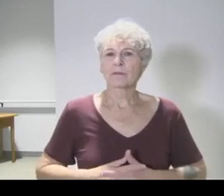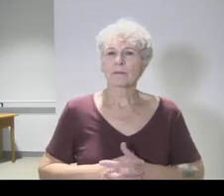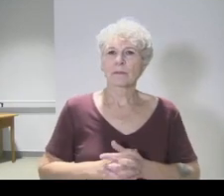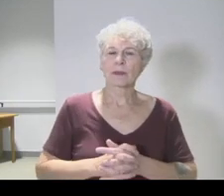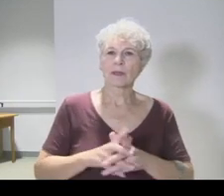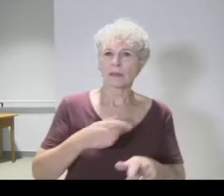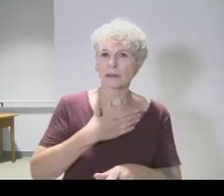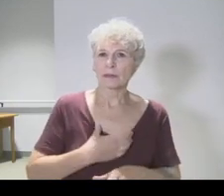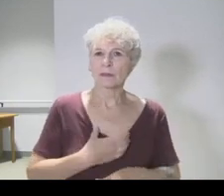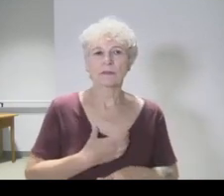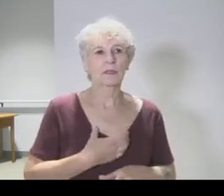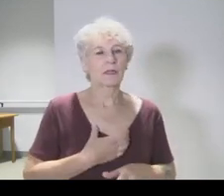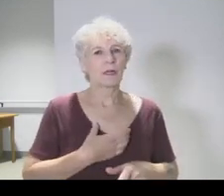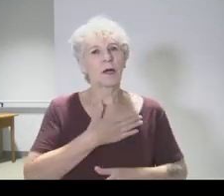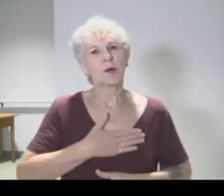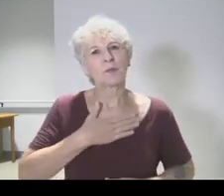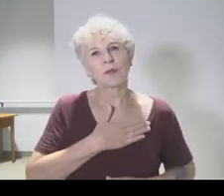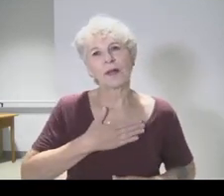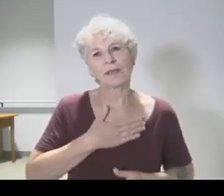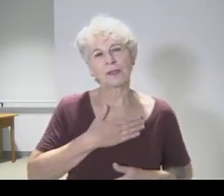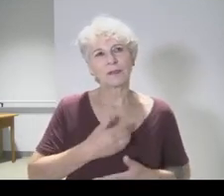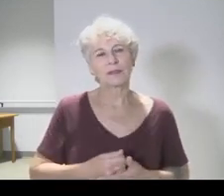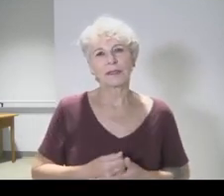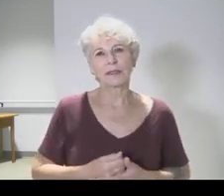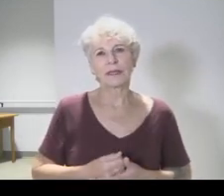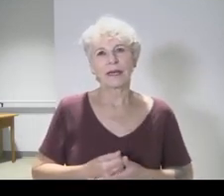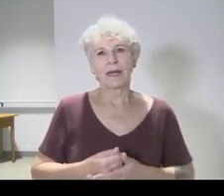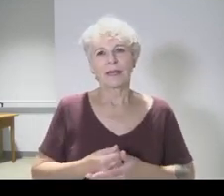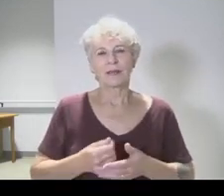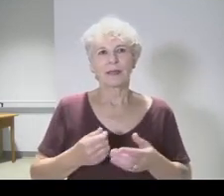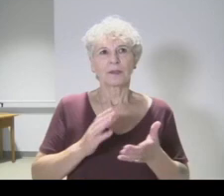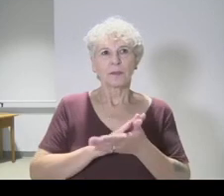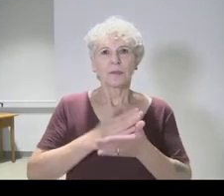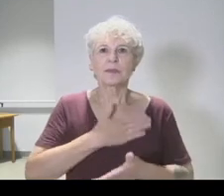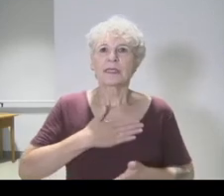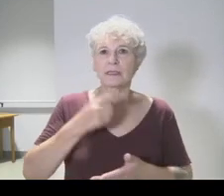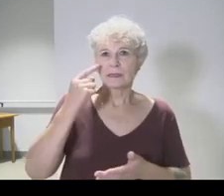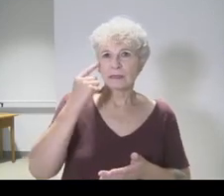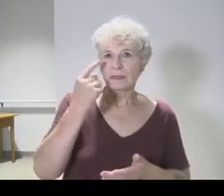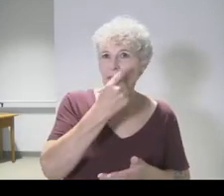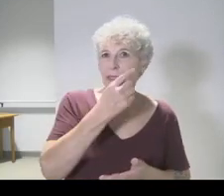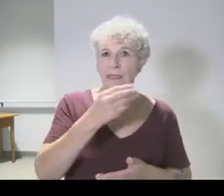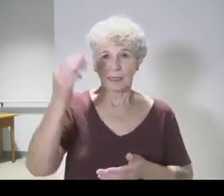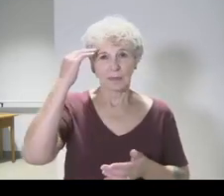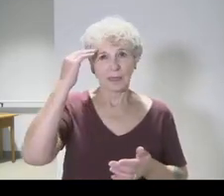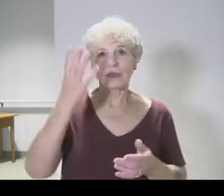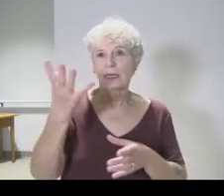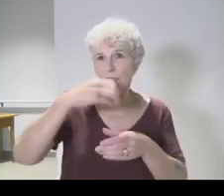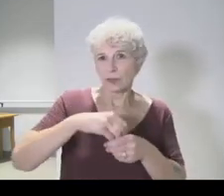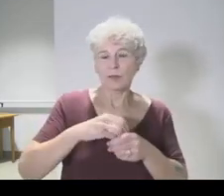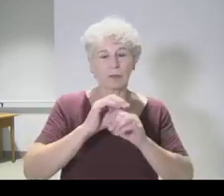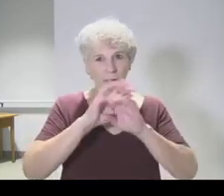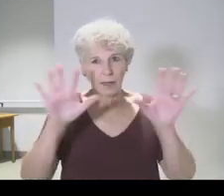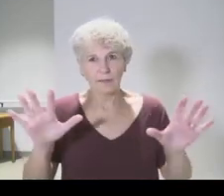These desires are pleasures that gratify both the sight and the mind. Now, They include the obvious